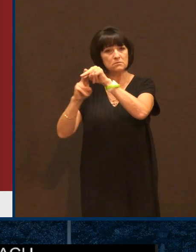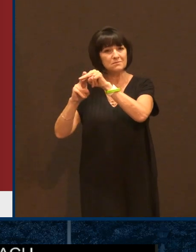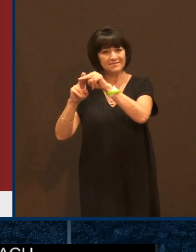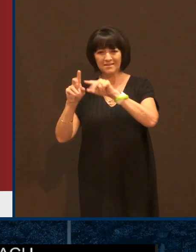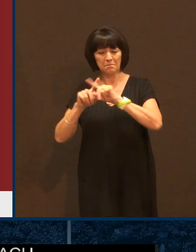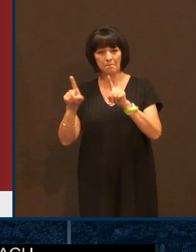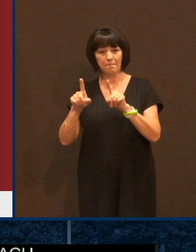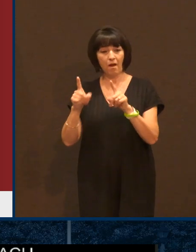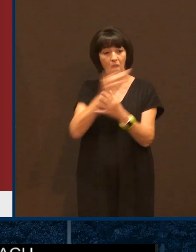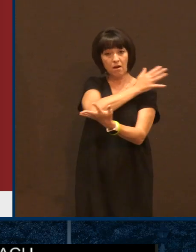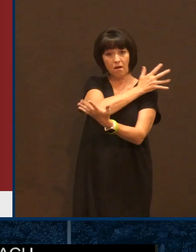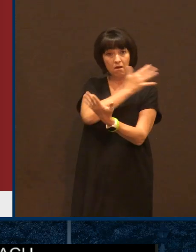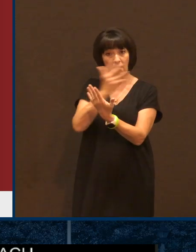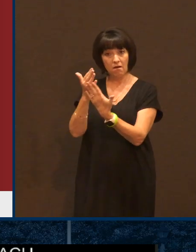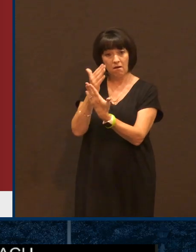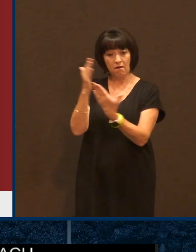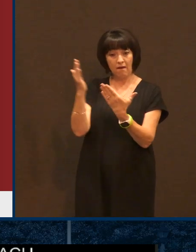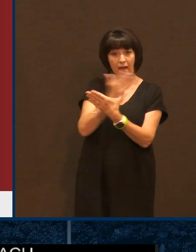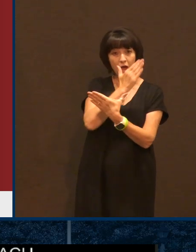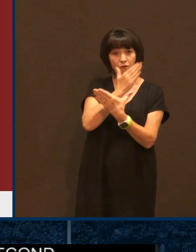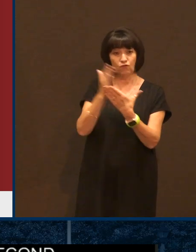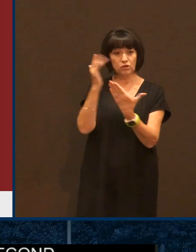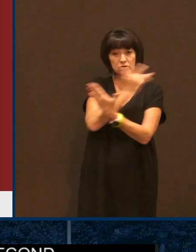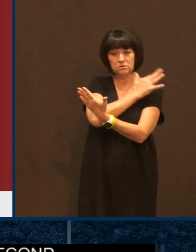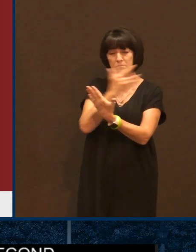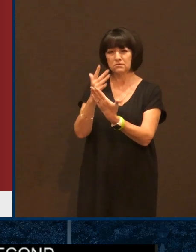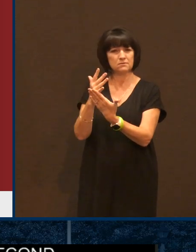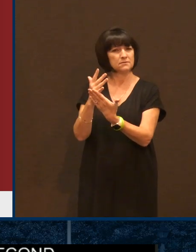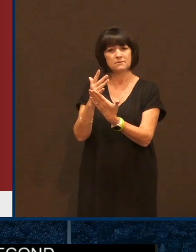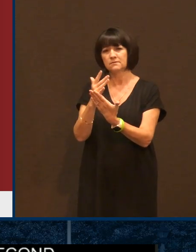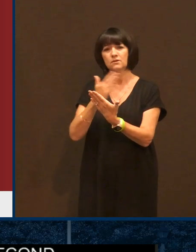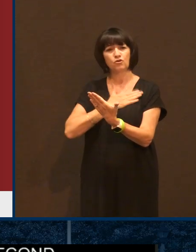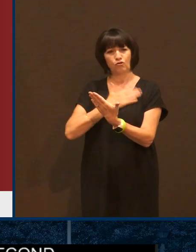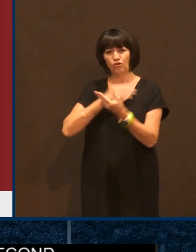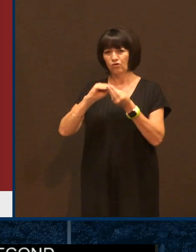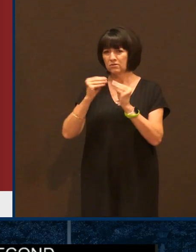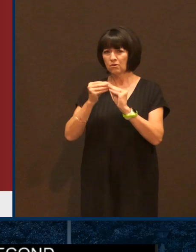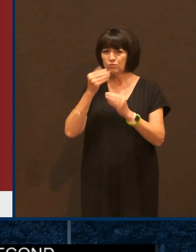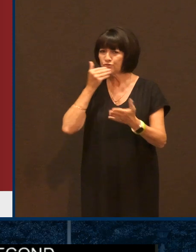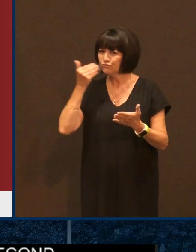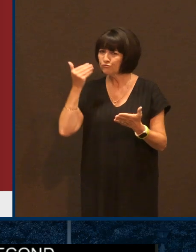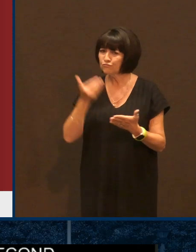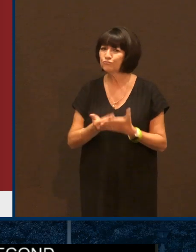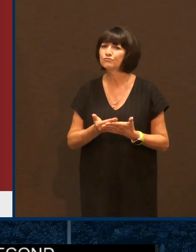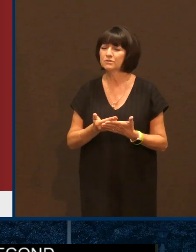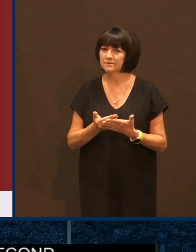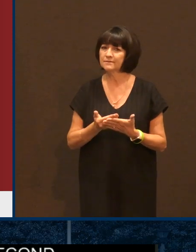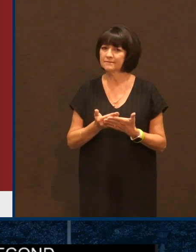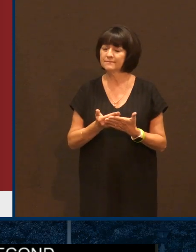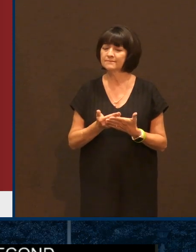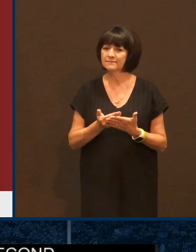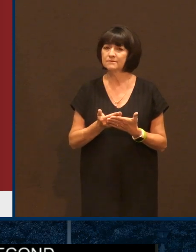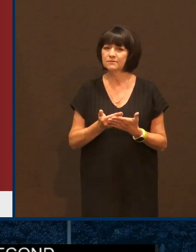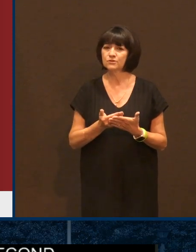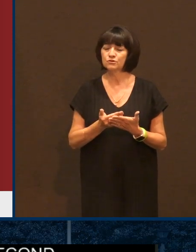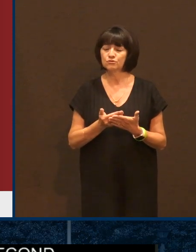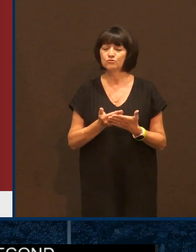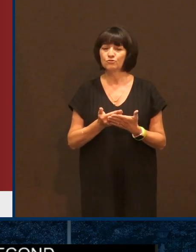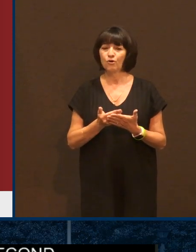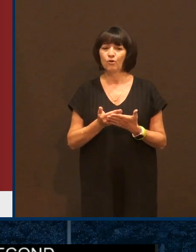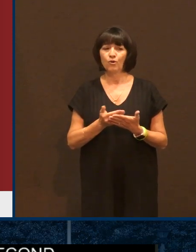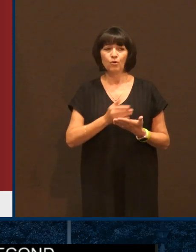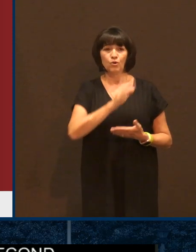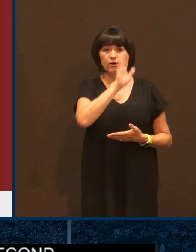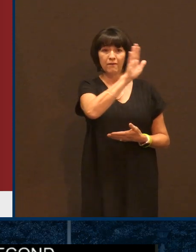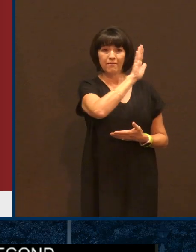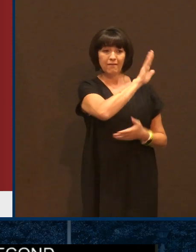metric on percent positive, which is one of the primary, maybe the primary criteria that we use